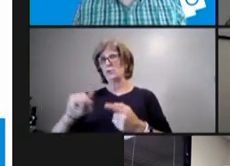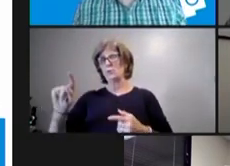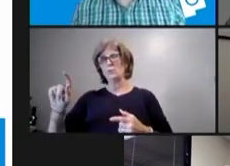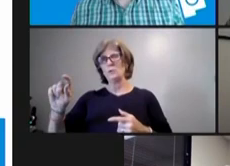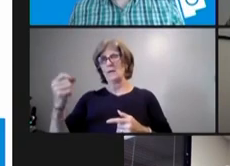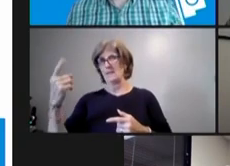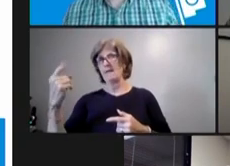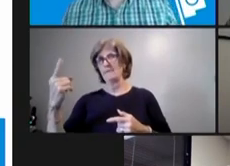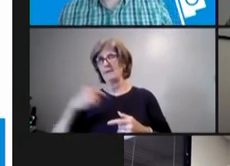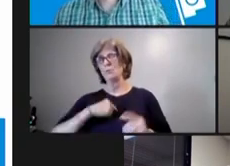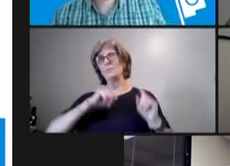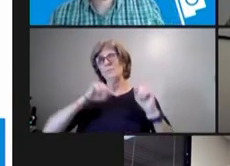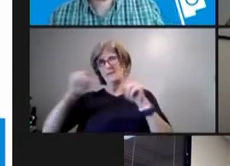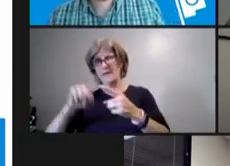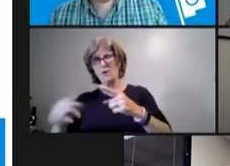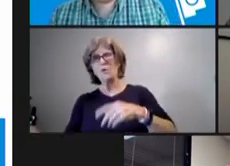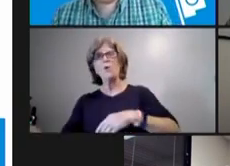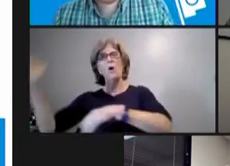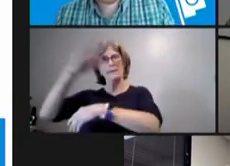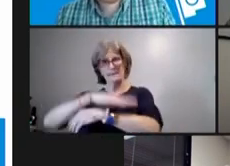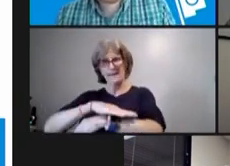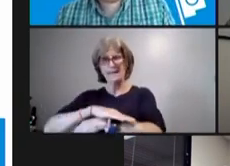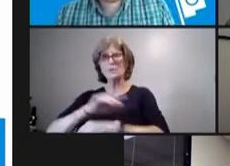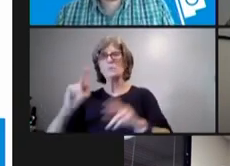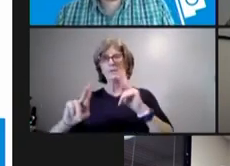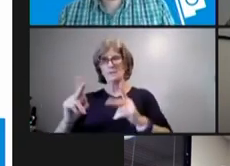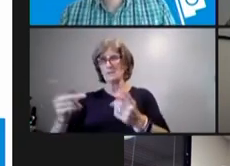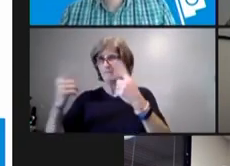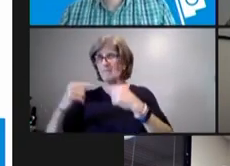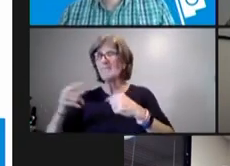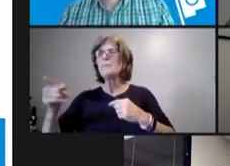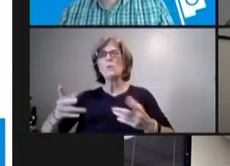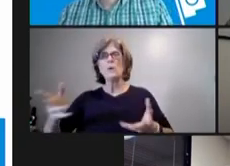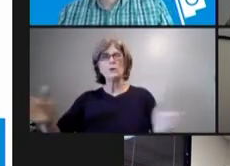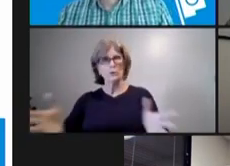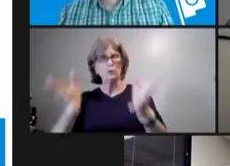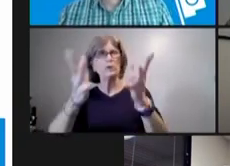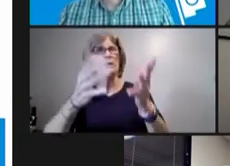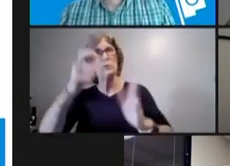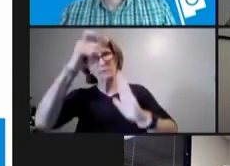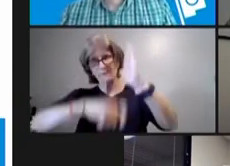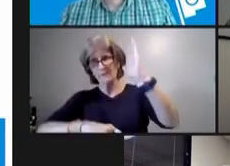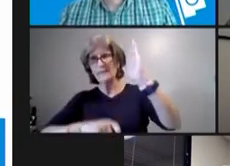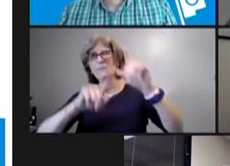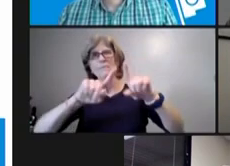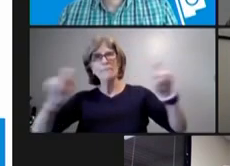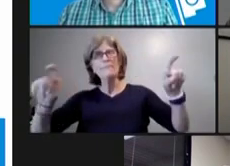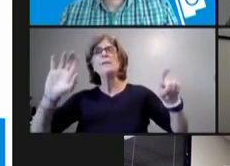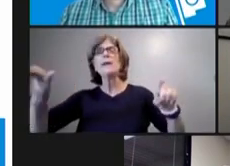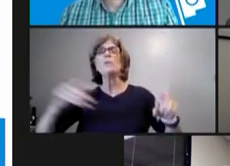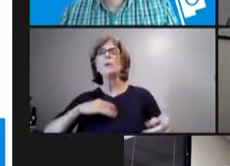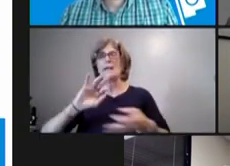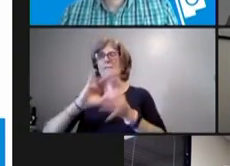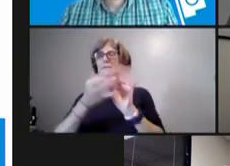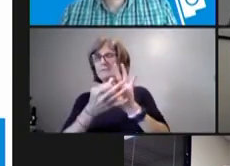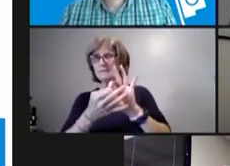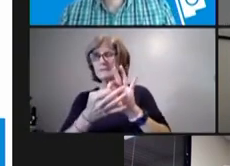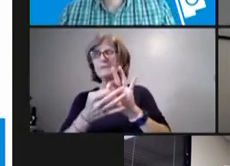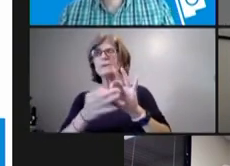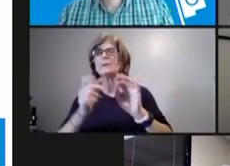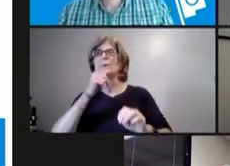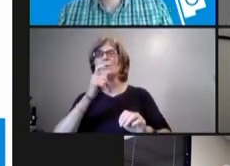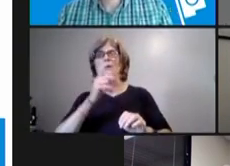going to be there all day with them for people that come through and go through that process. And they're going to have translators for anybody that would speak Spanish